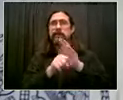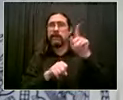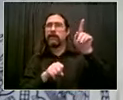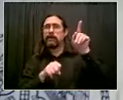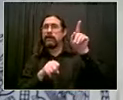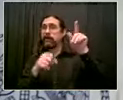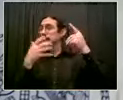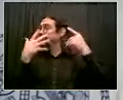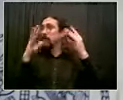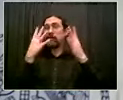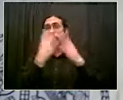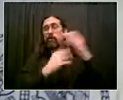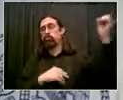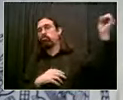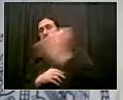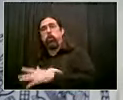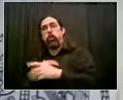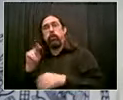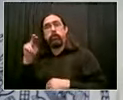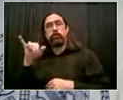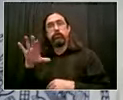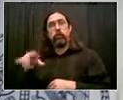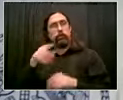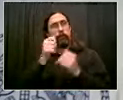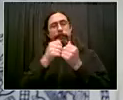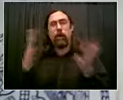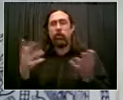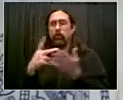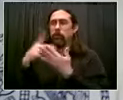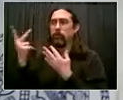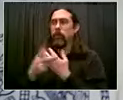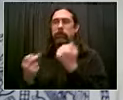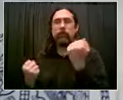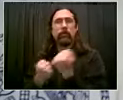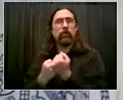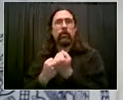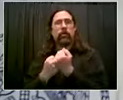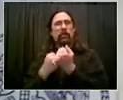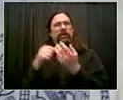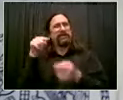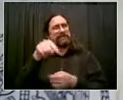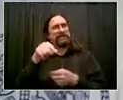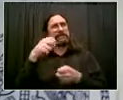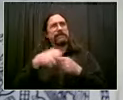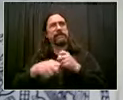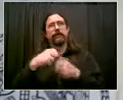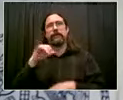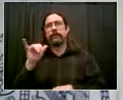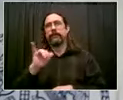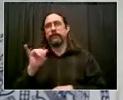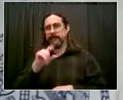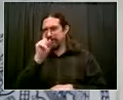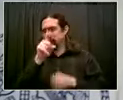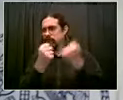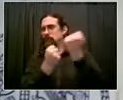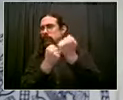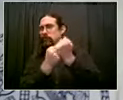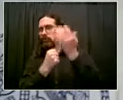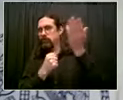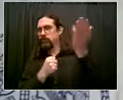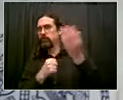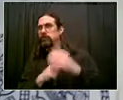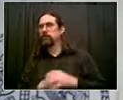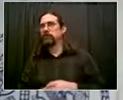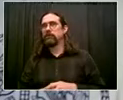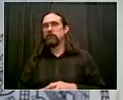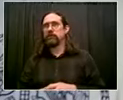folks who are coming back. We need a change, and I think we can achieve that change this week in Albany. The leaders you